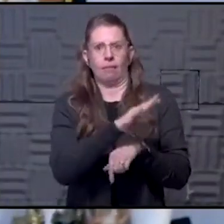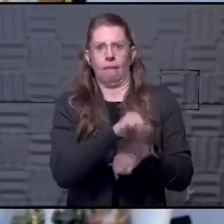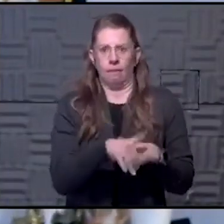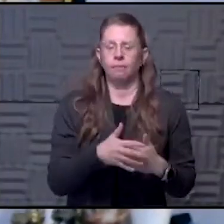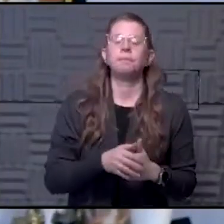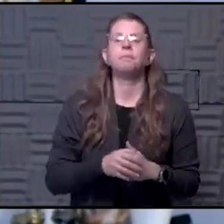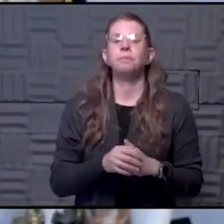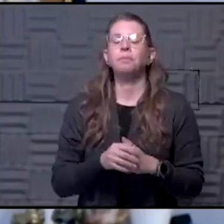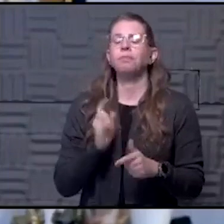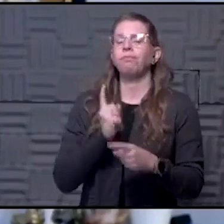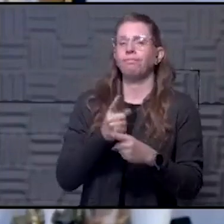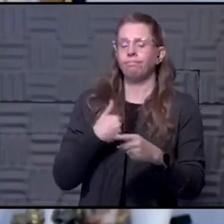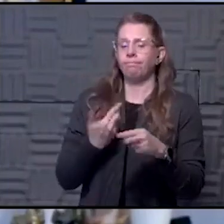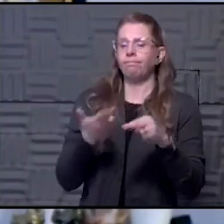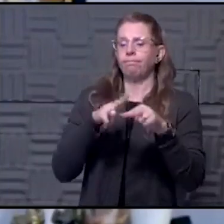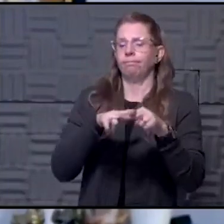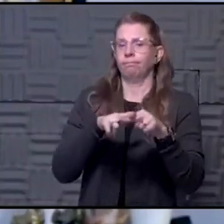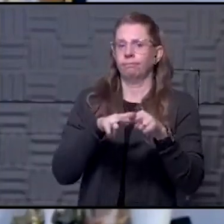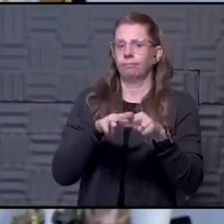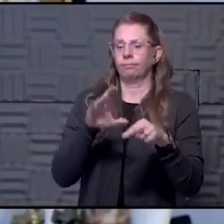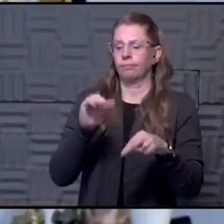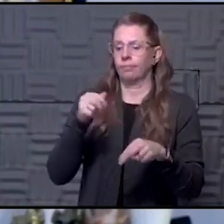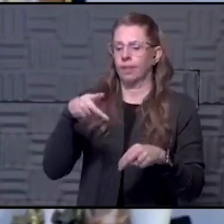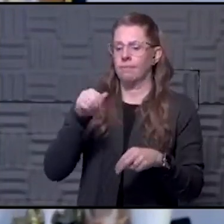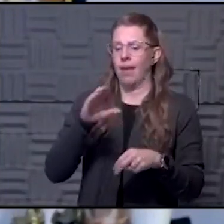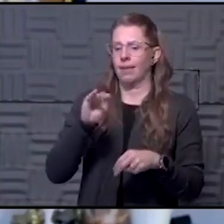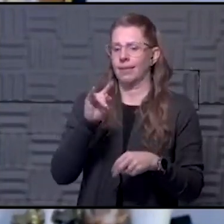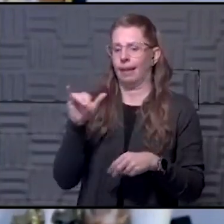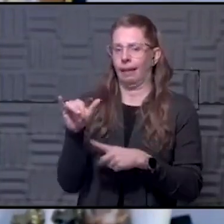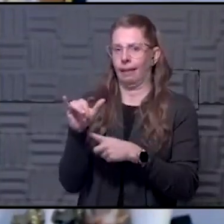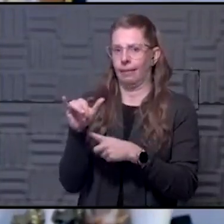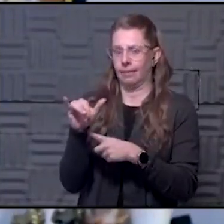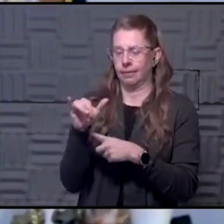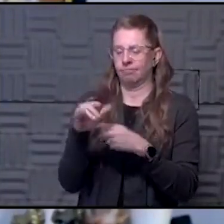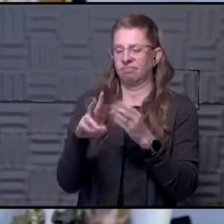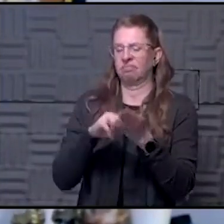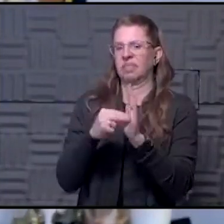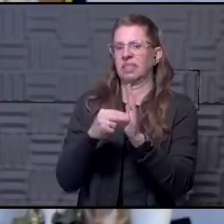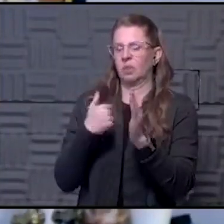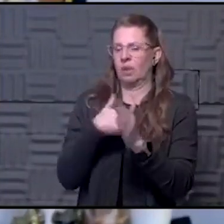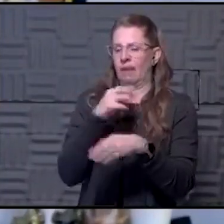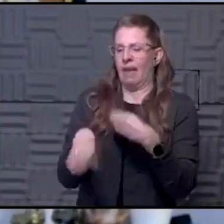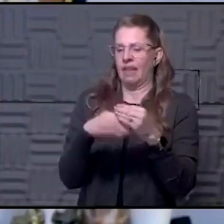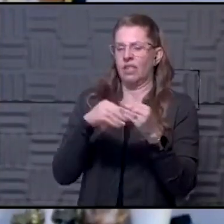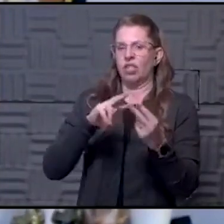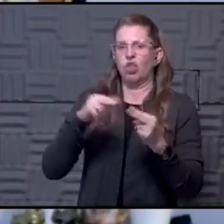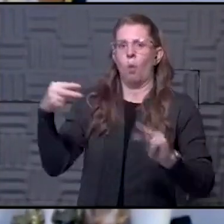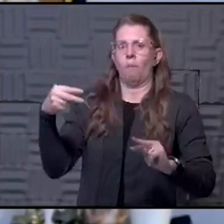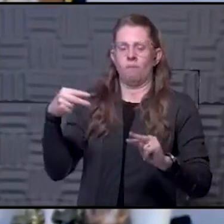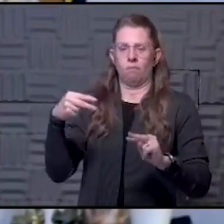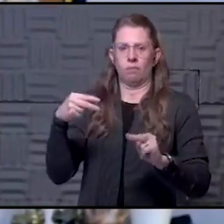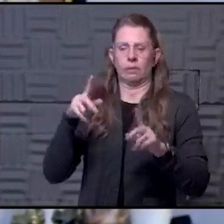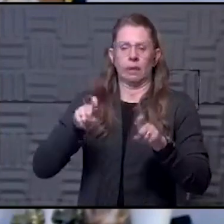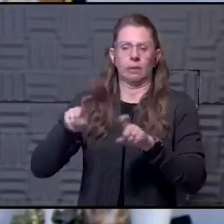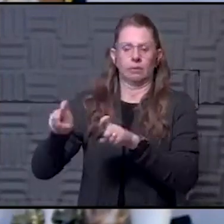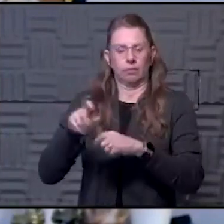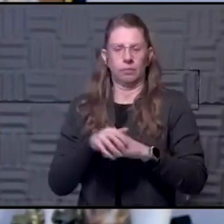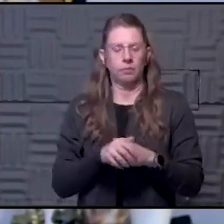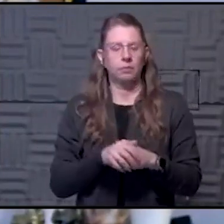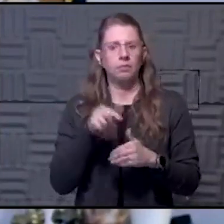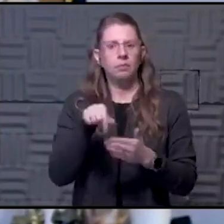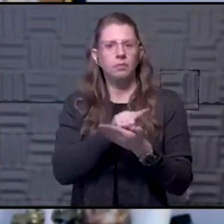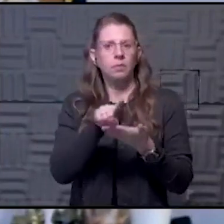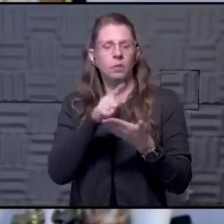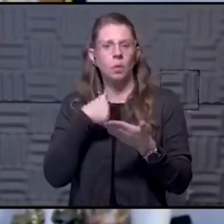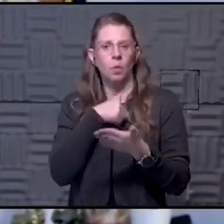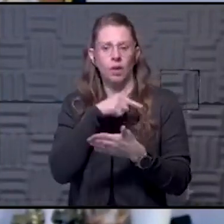we've increased the capacity in the state to do the genomic sequencing. We do it, and as a matter of fact, this week we're